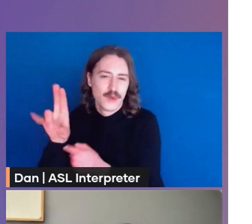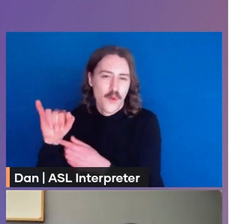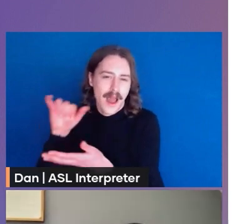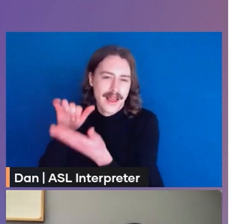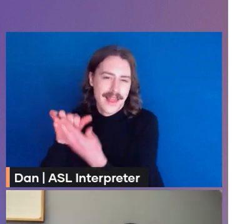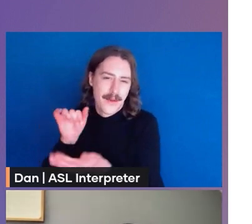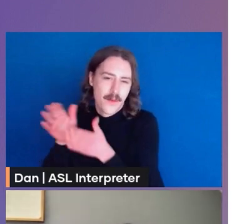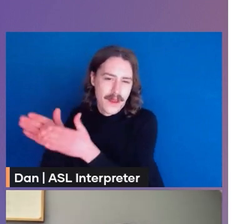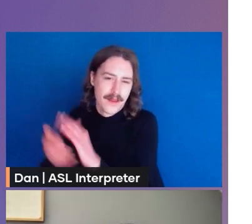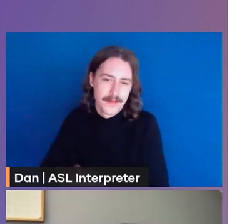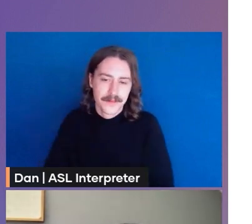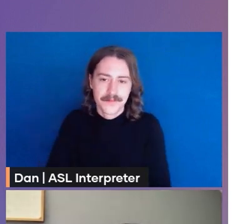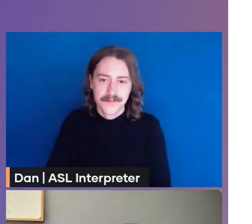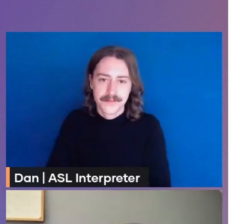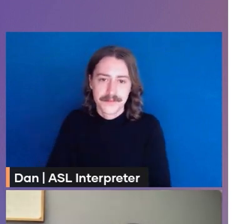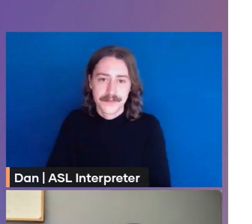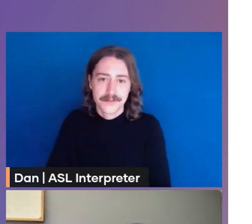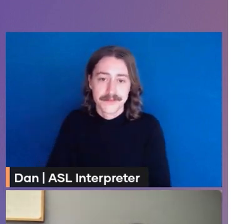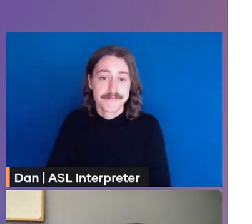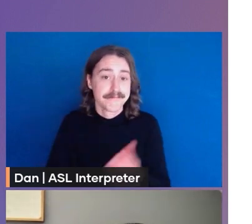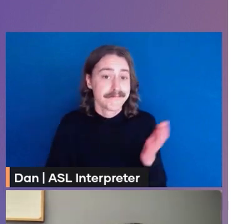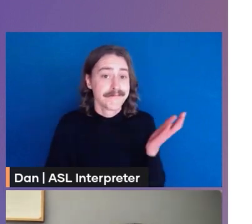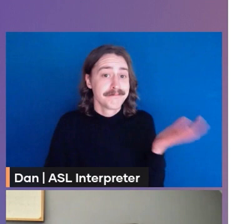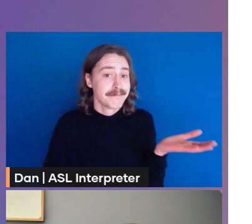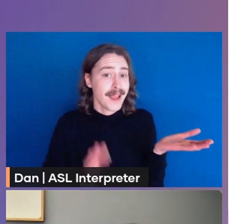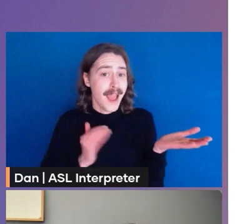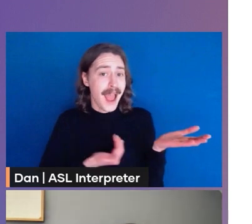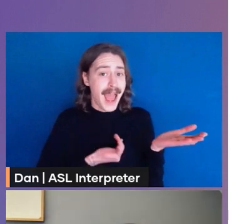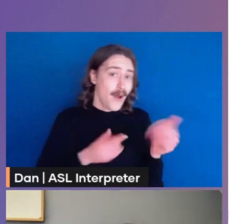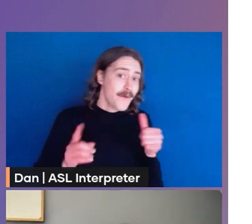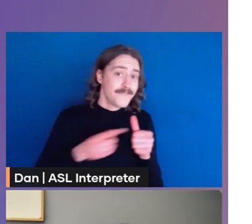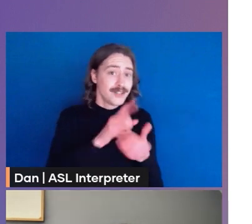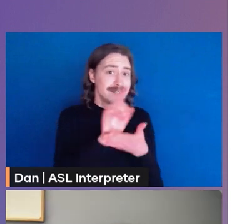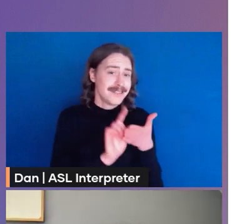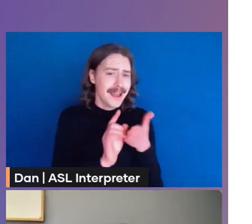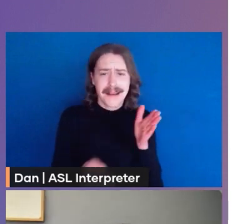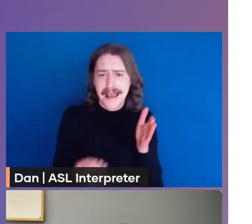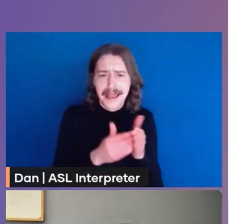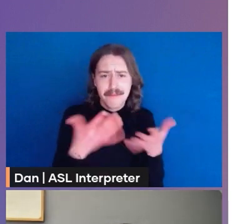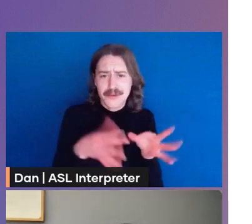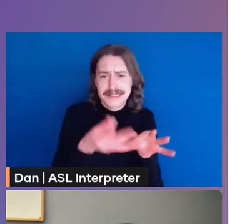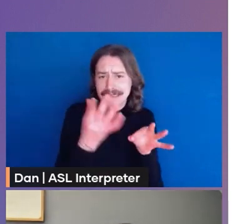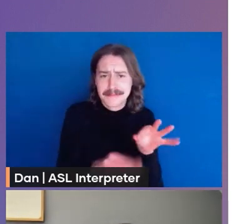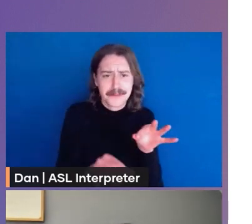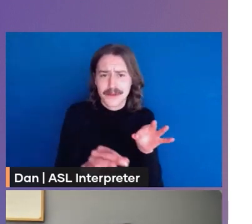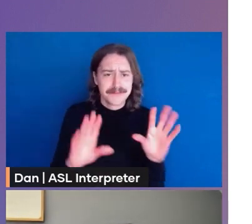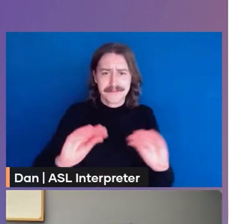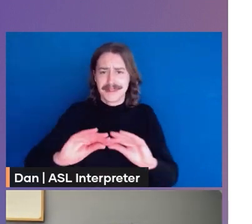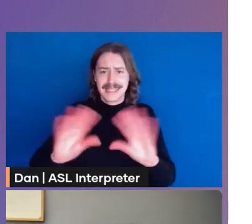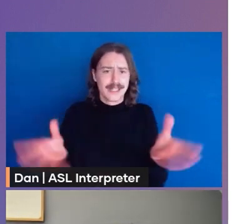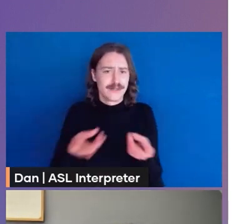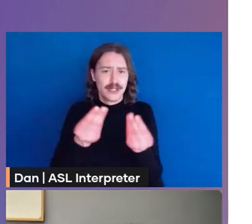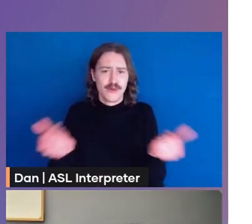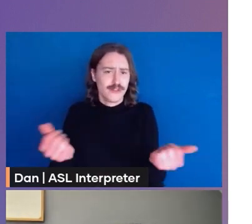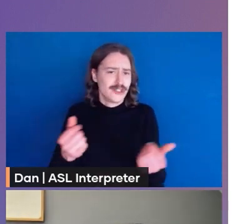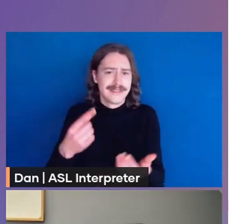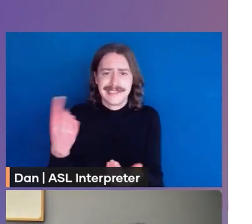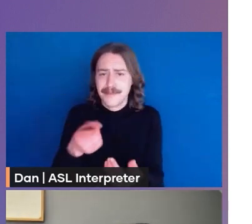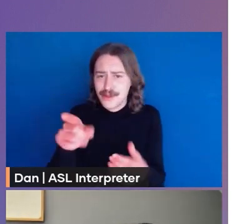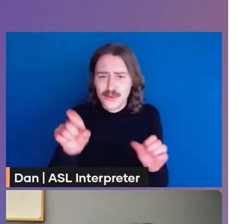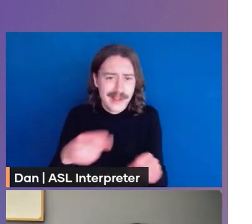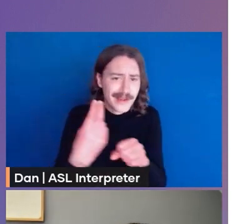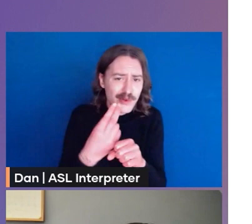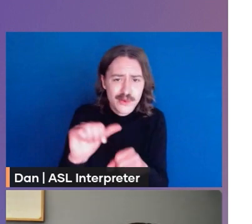So this is what our initial design came out to be. Once again, quite a simple, just straightforward solution. Definitely something you would find at home or you can build out